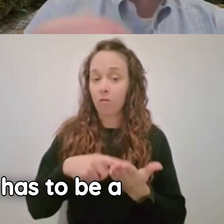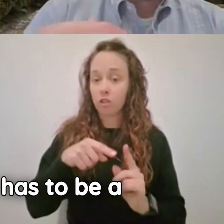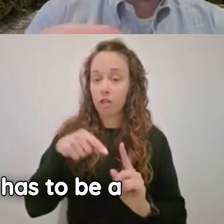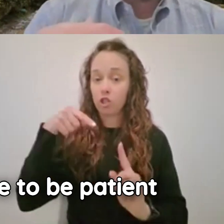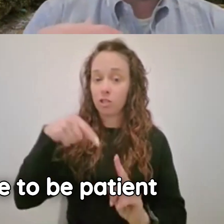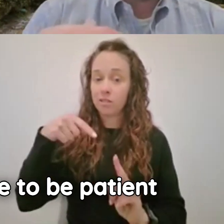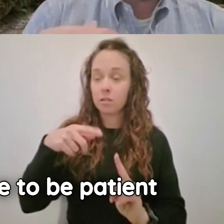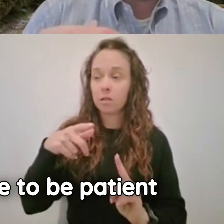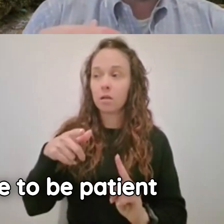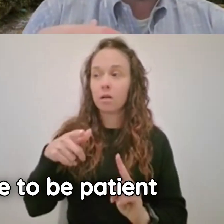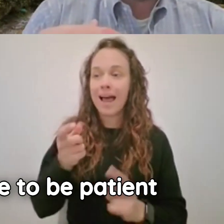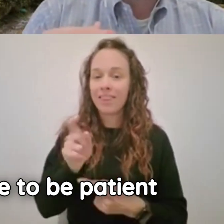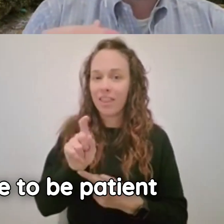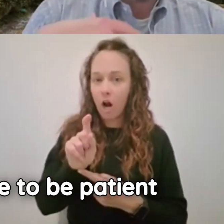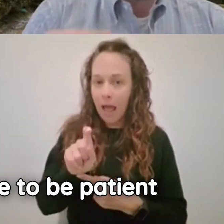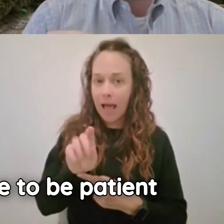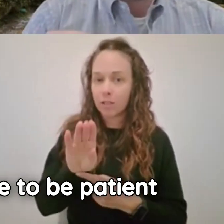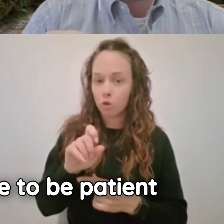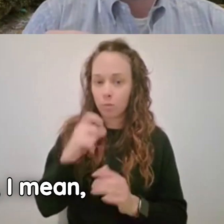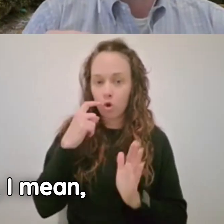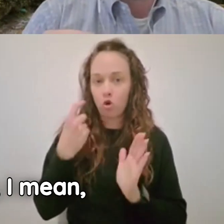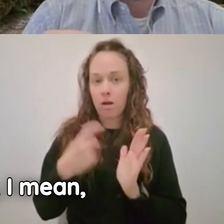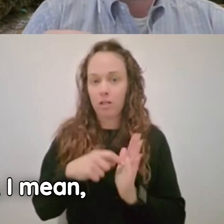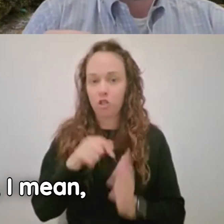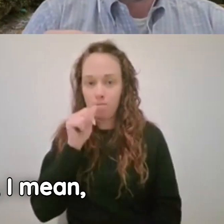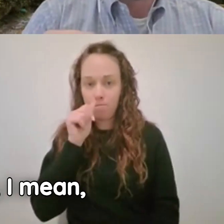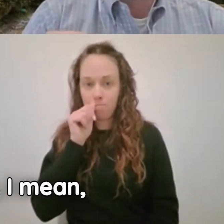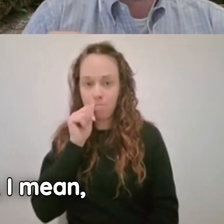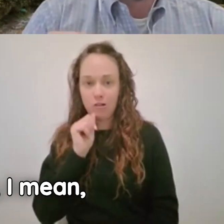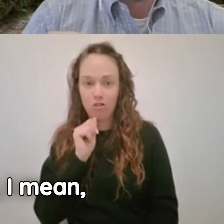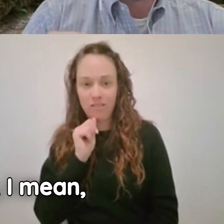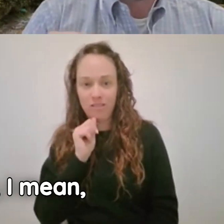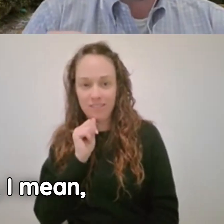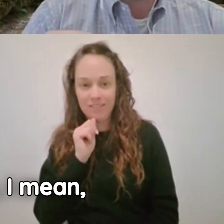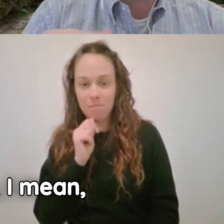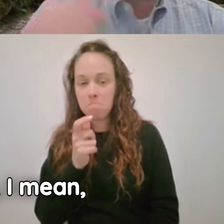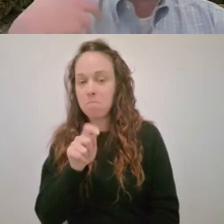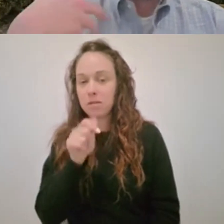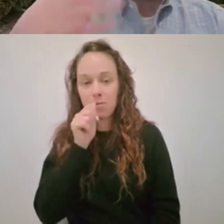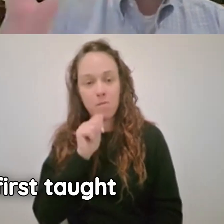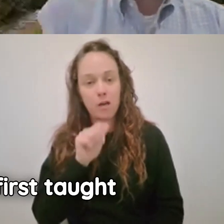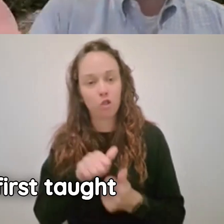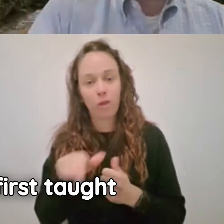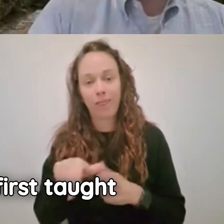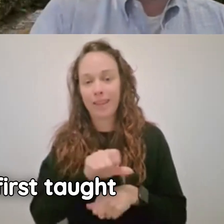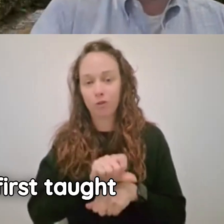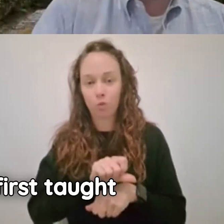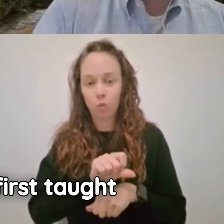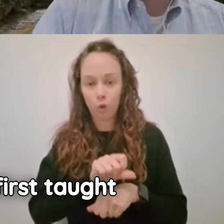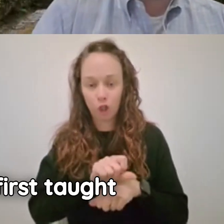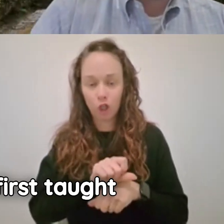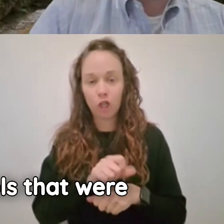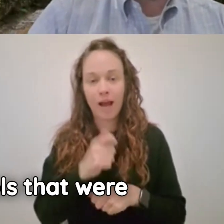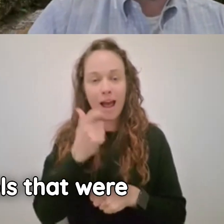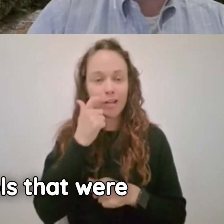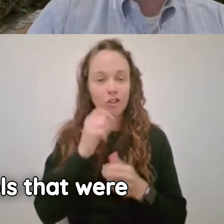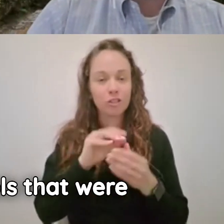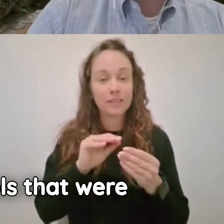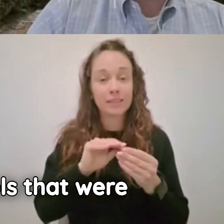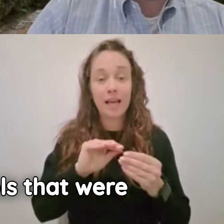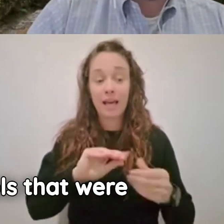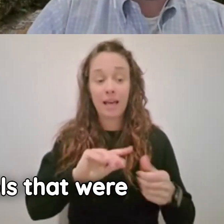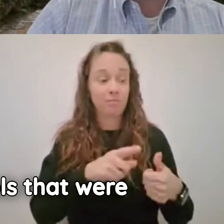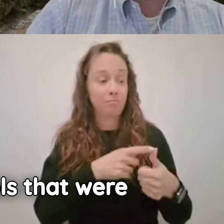just has to be a recognition that you have to be patient with this work. I mean, as I just said, when I first taught online